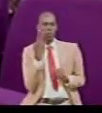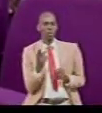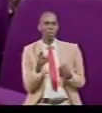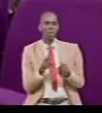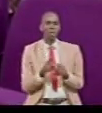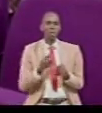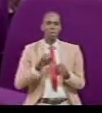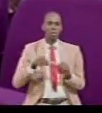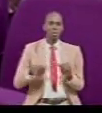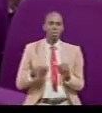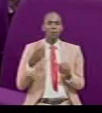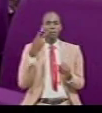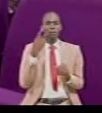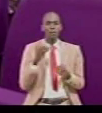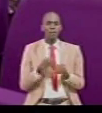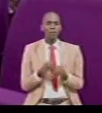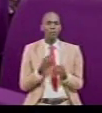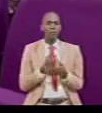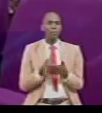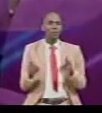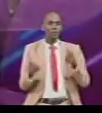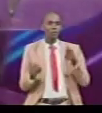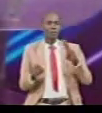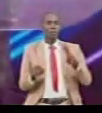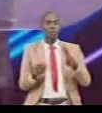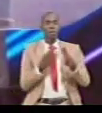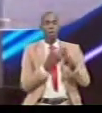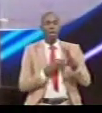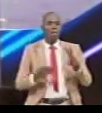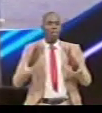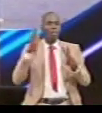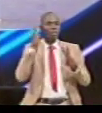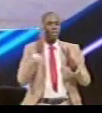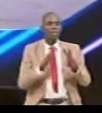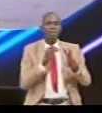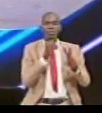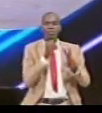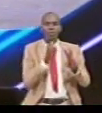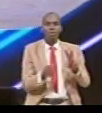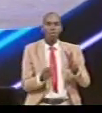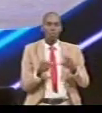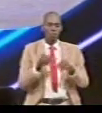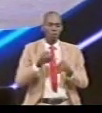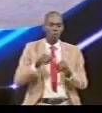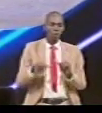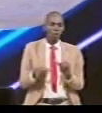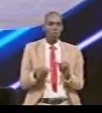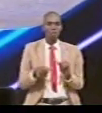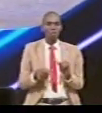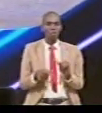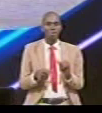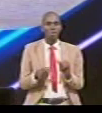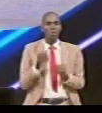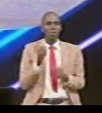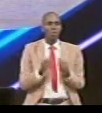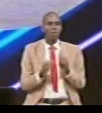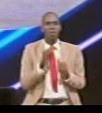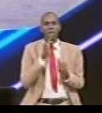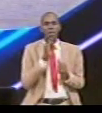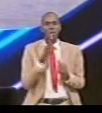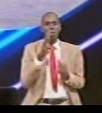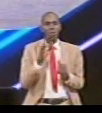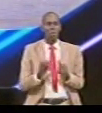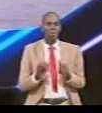Verse 27, and shall not uncircumcision, which is